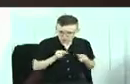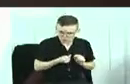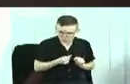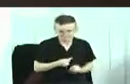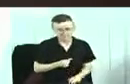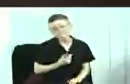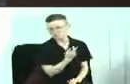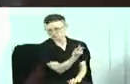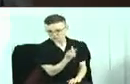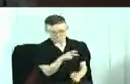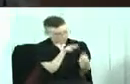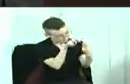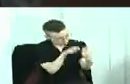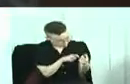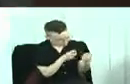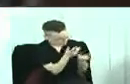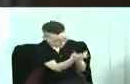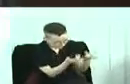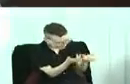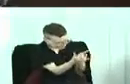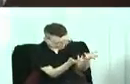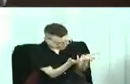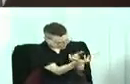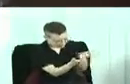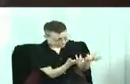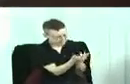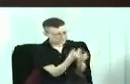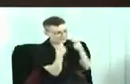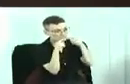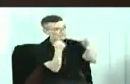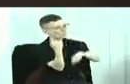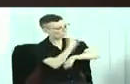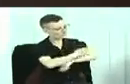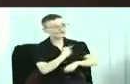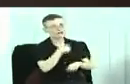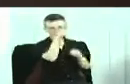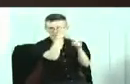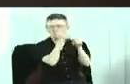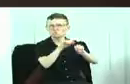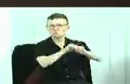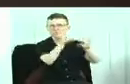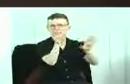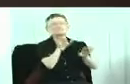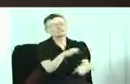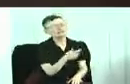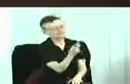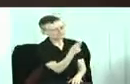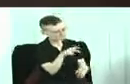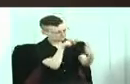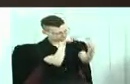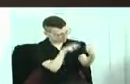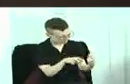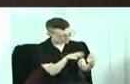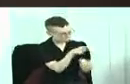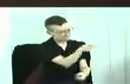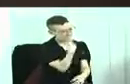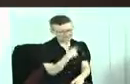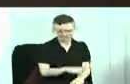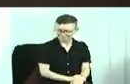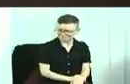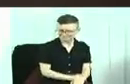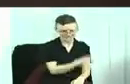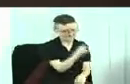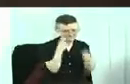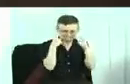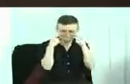we sat and we had long conversations. And finally, on one day, I remember this so distinctly, we sat down and he said, you know, with